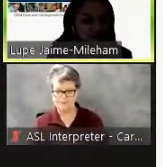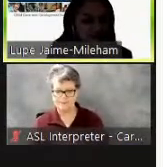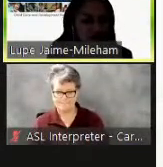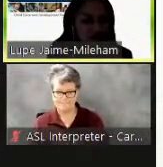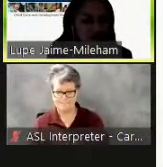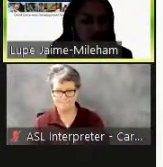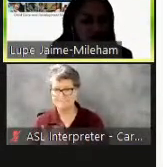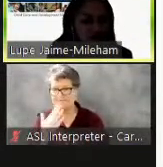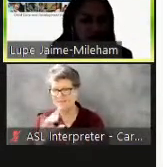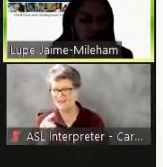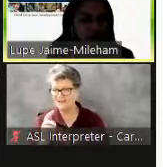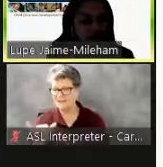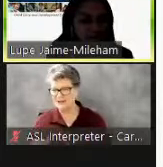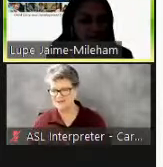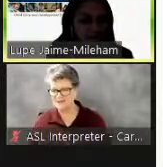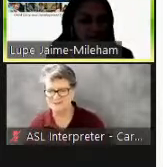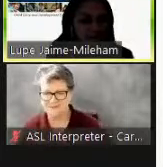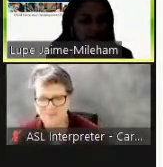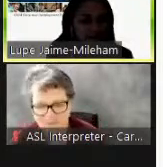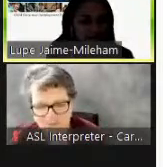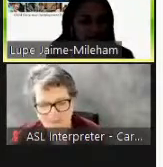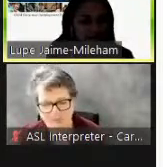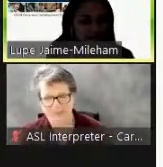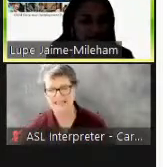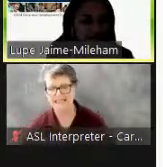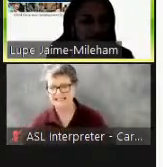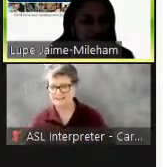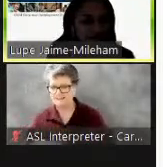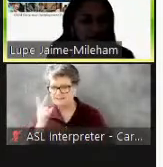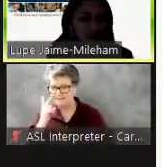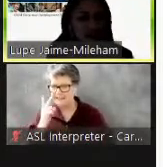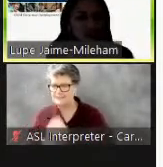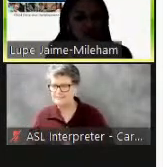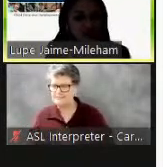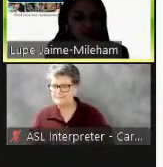Thank you, Joey, on that. Let's see.